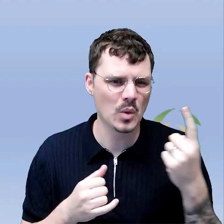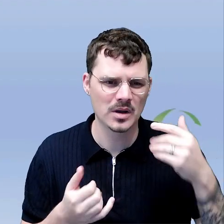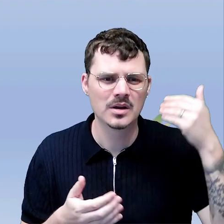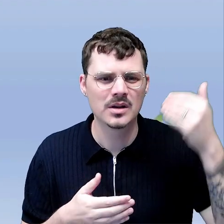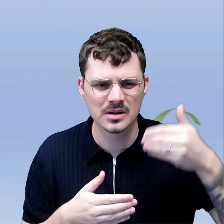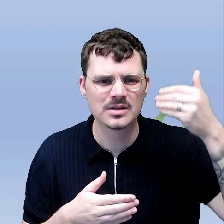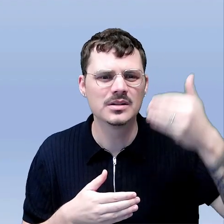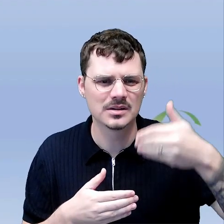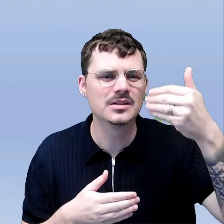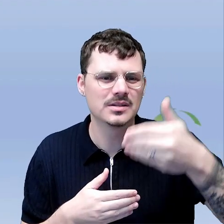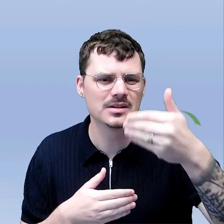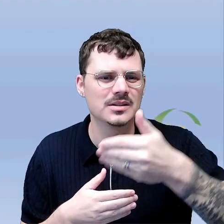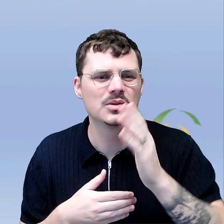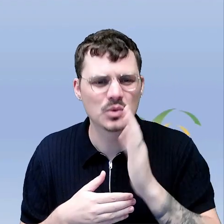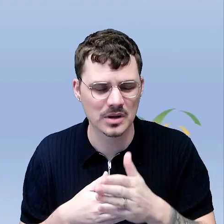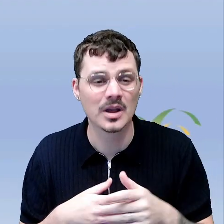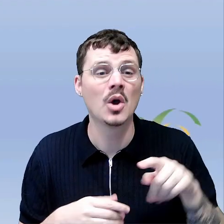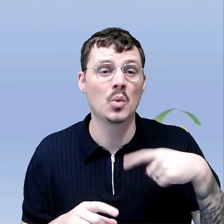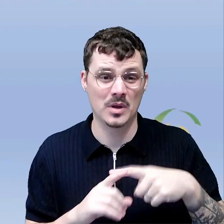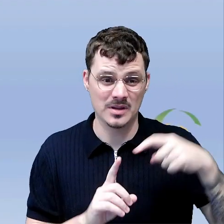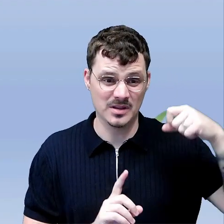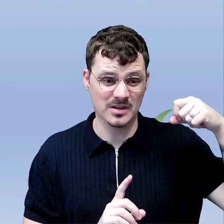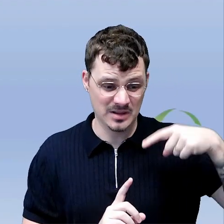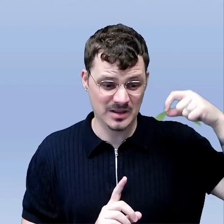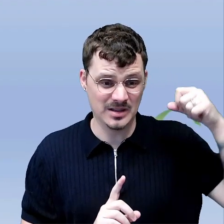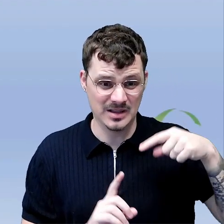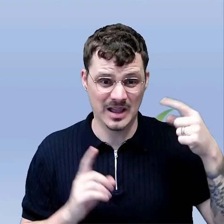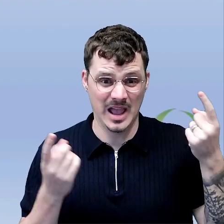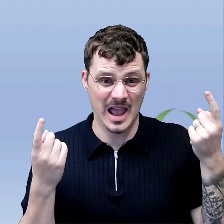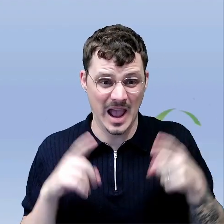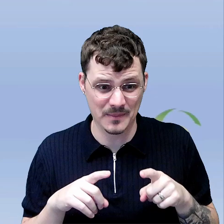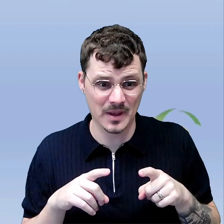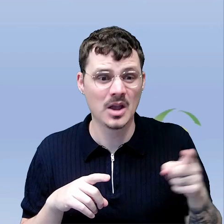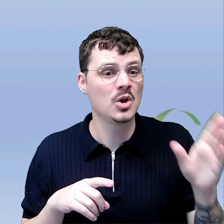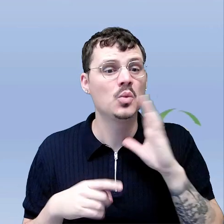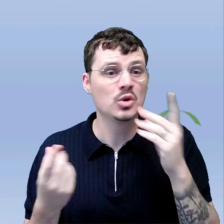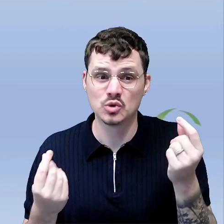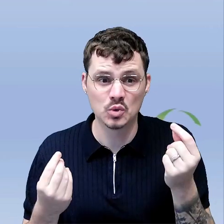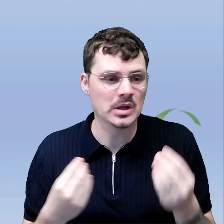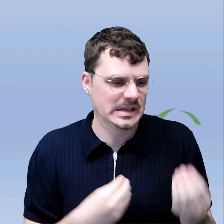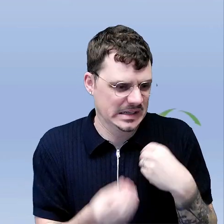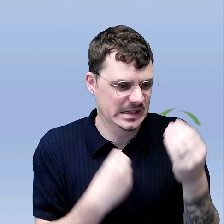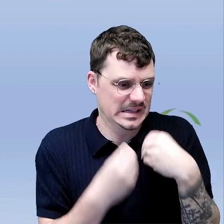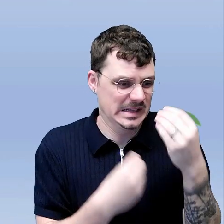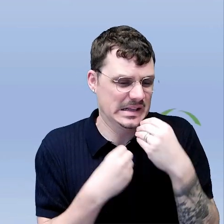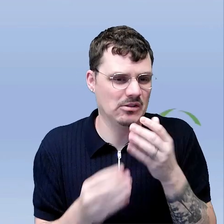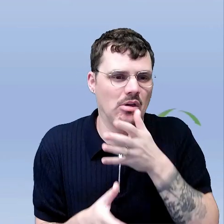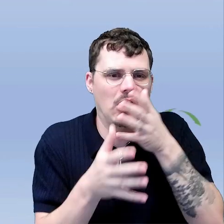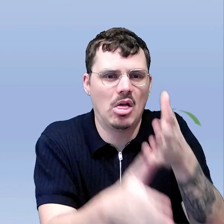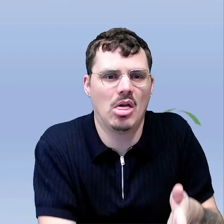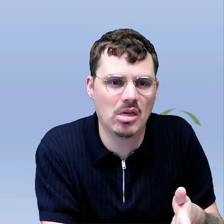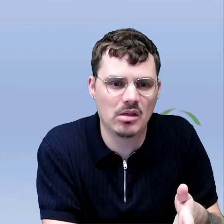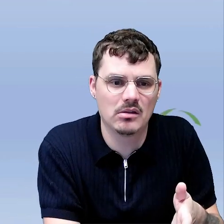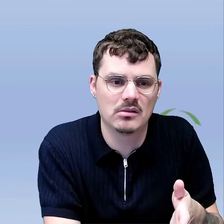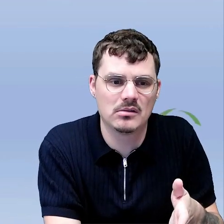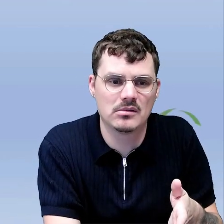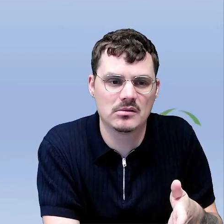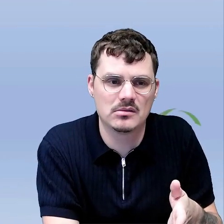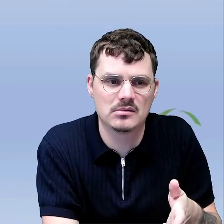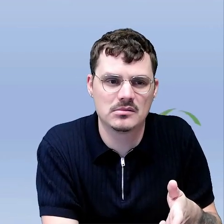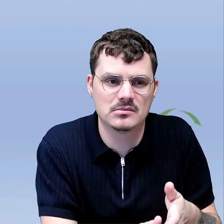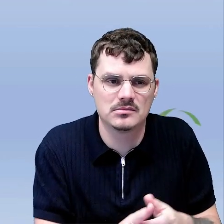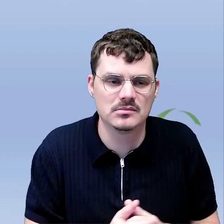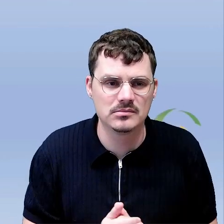H. pylori, he signals this by overeating to the point of vomiting. Yet even